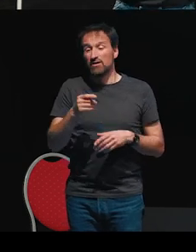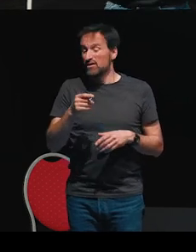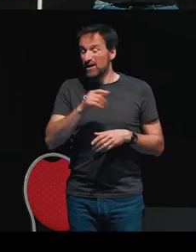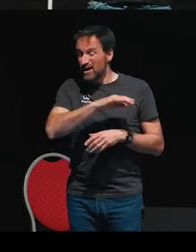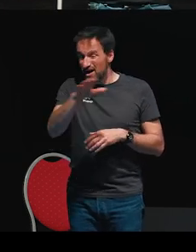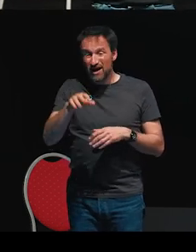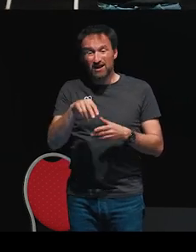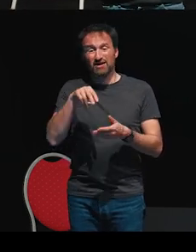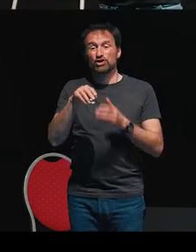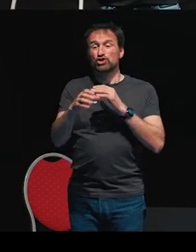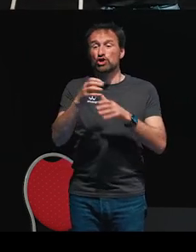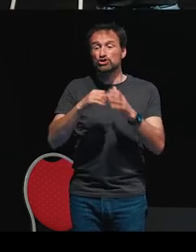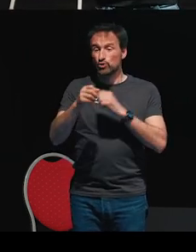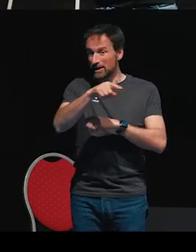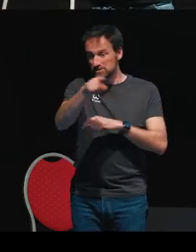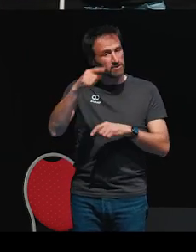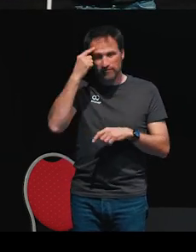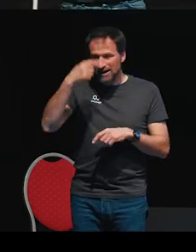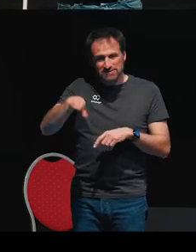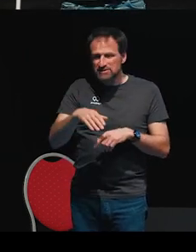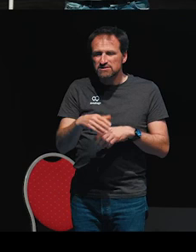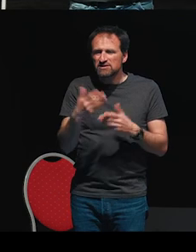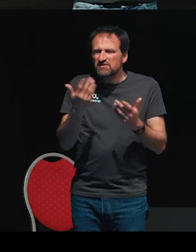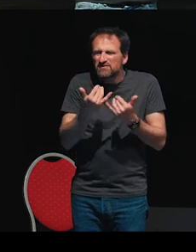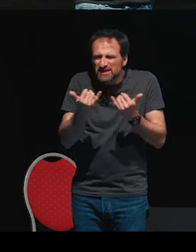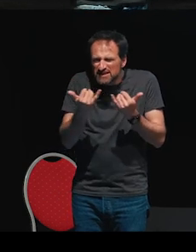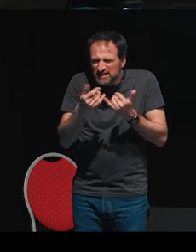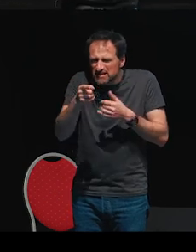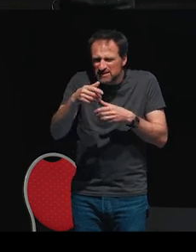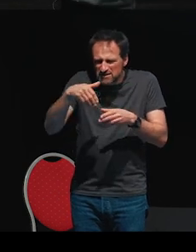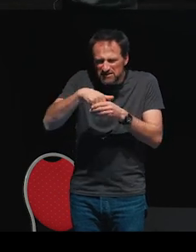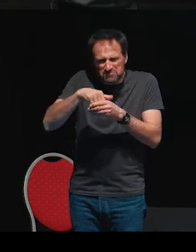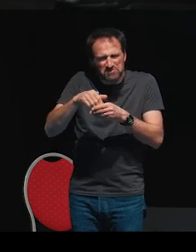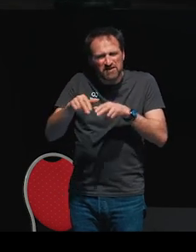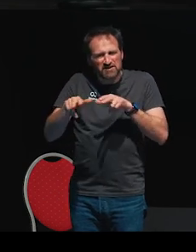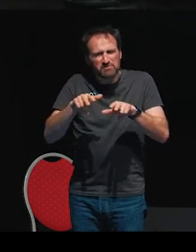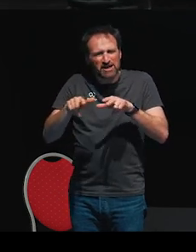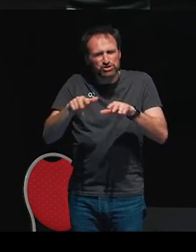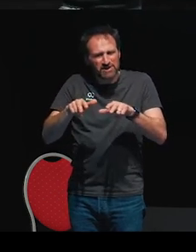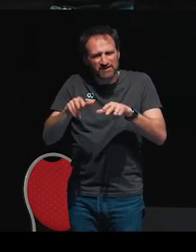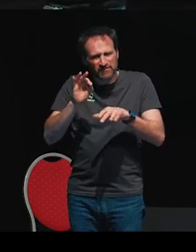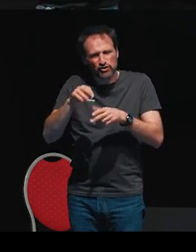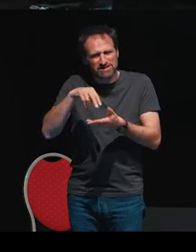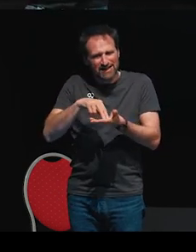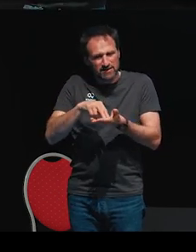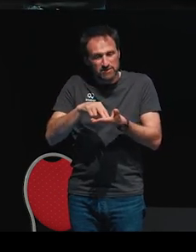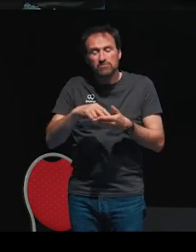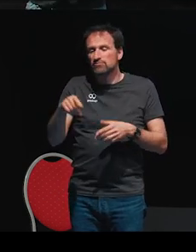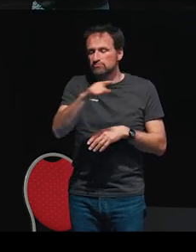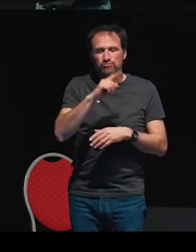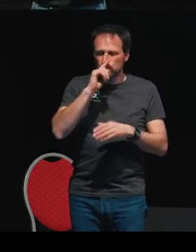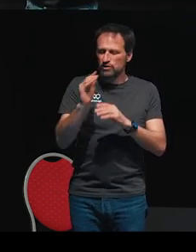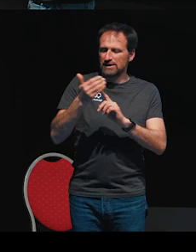clue what you use to manage the state, it's behind the facet, you can modify it at any point in time. You